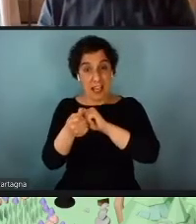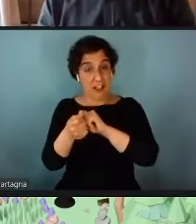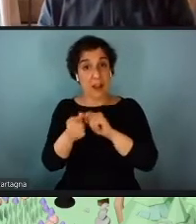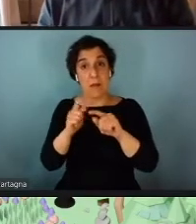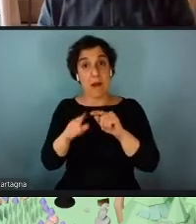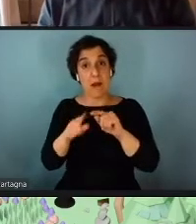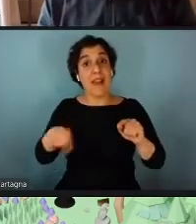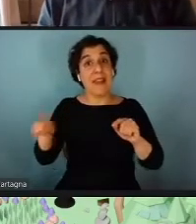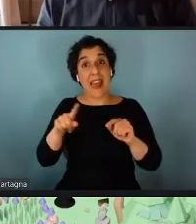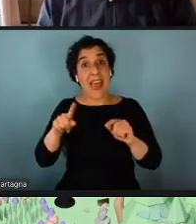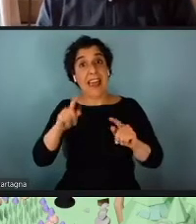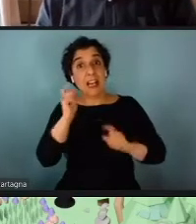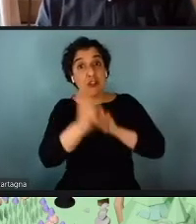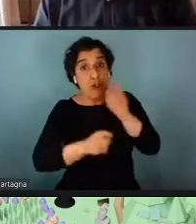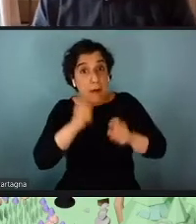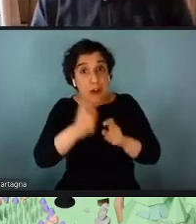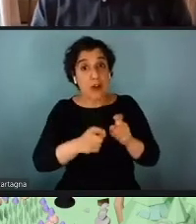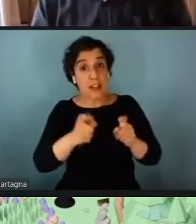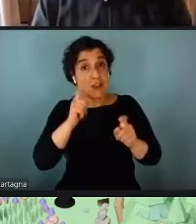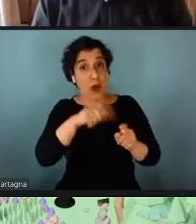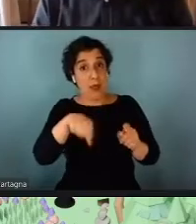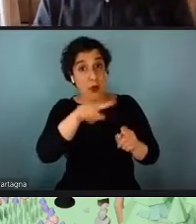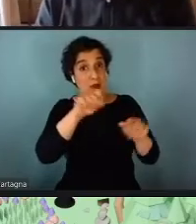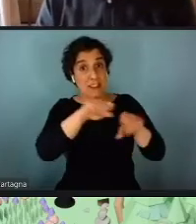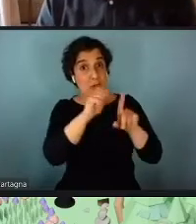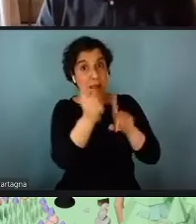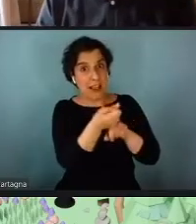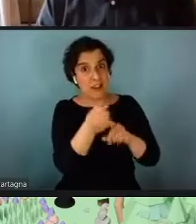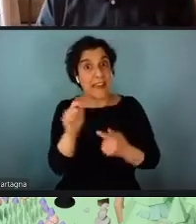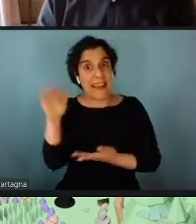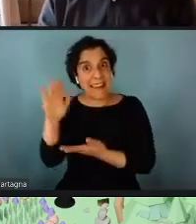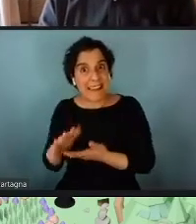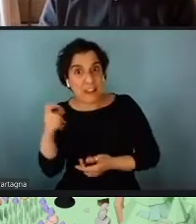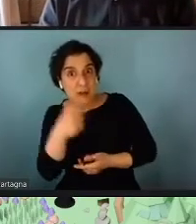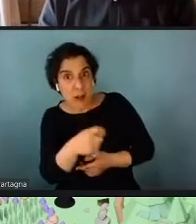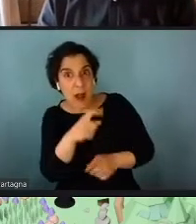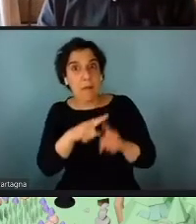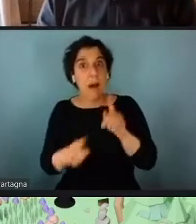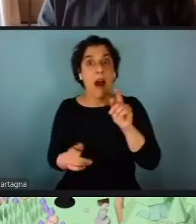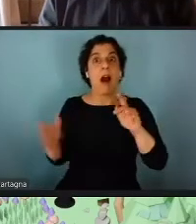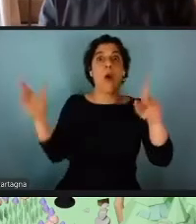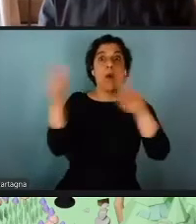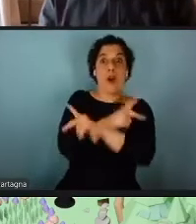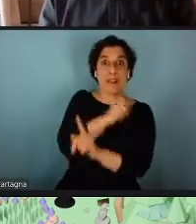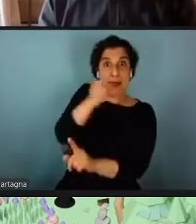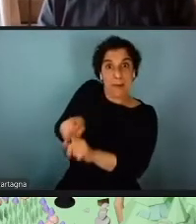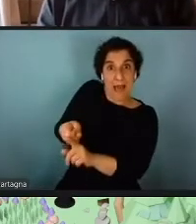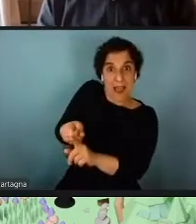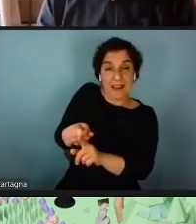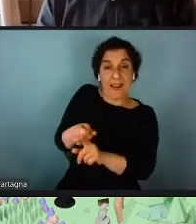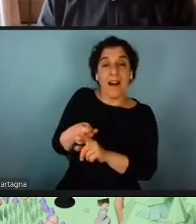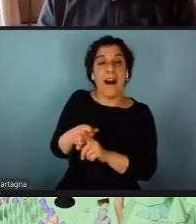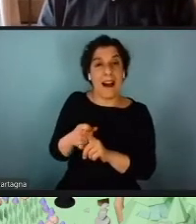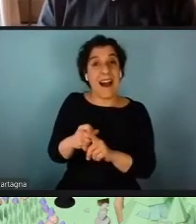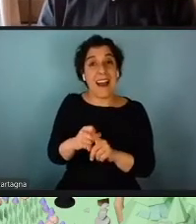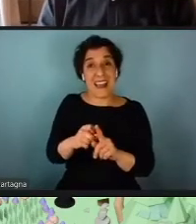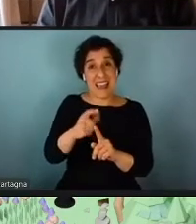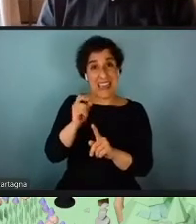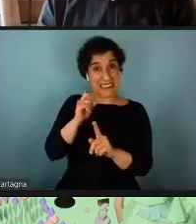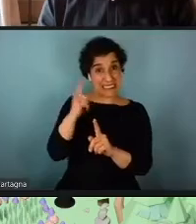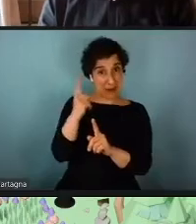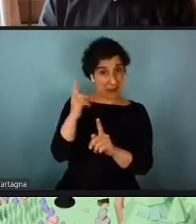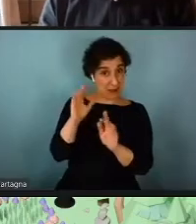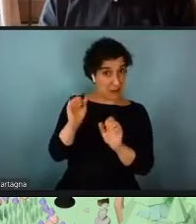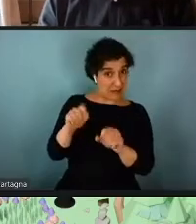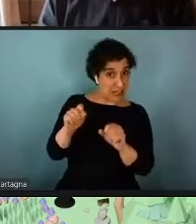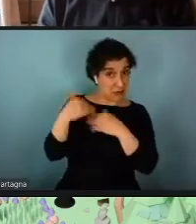contributed to the situation that we're in today. I think anything that has the potential to exacerbate a burden needs to